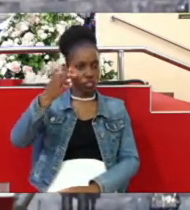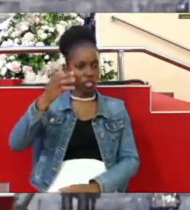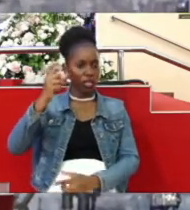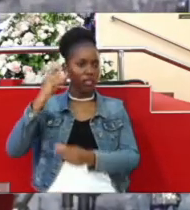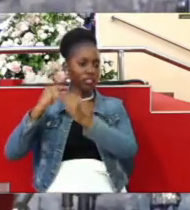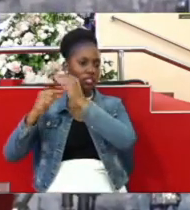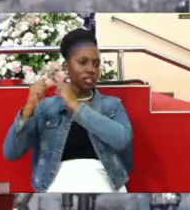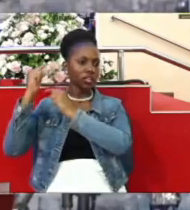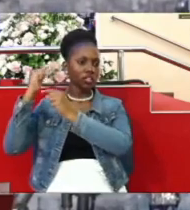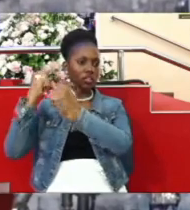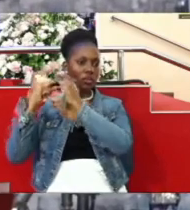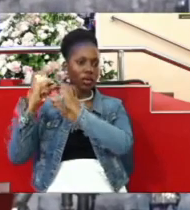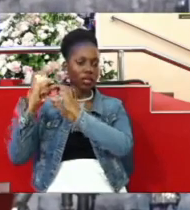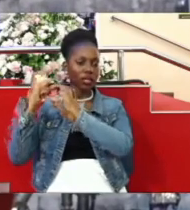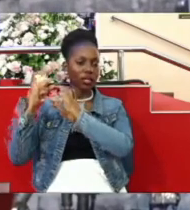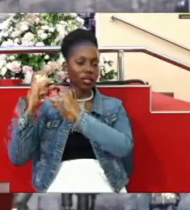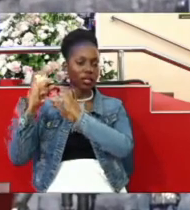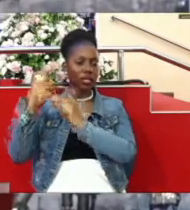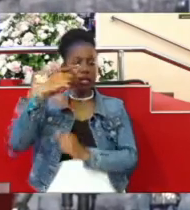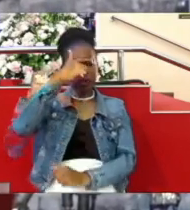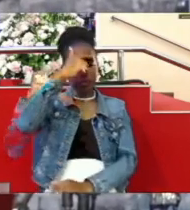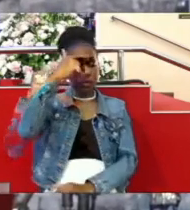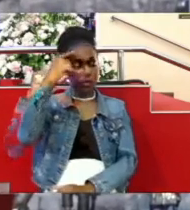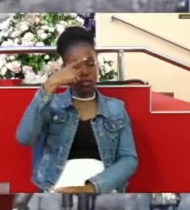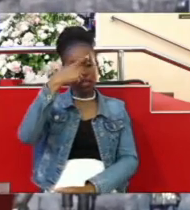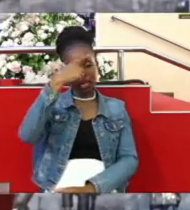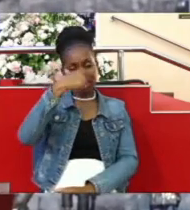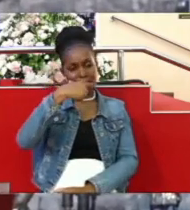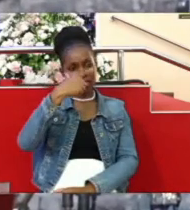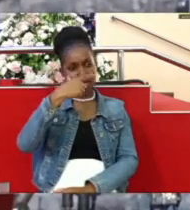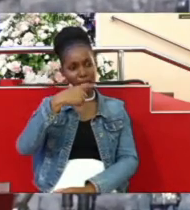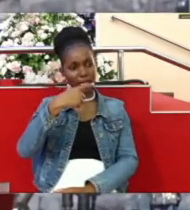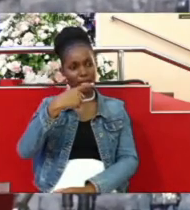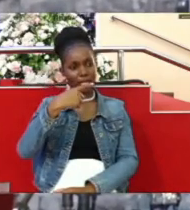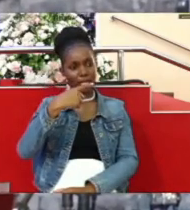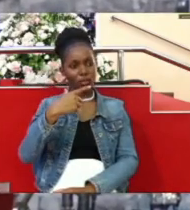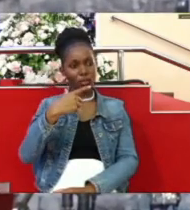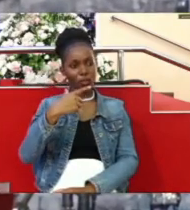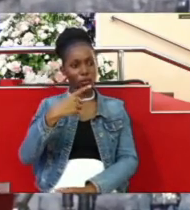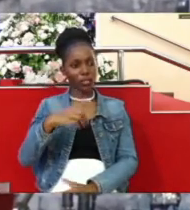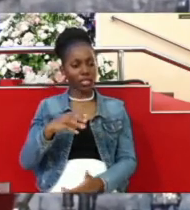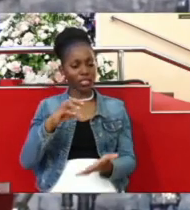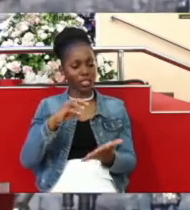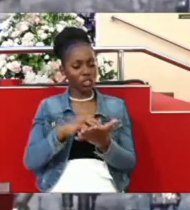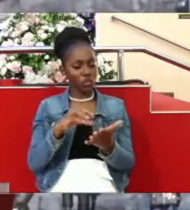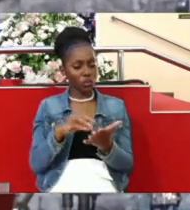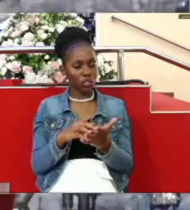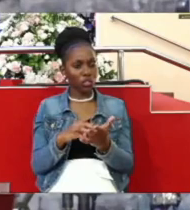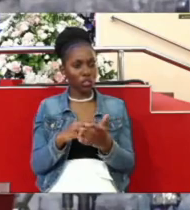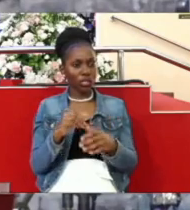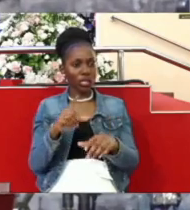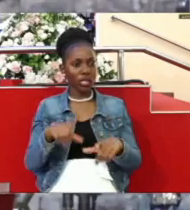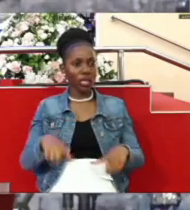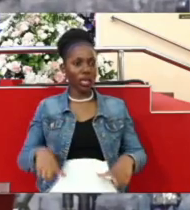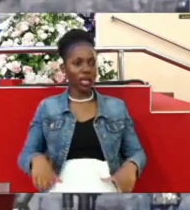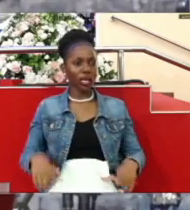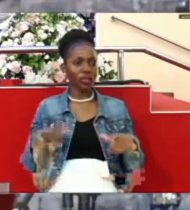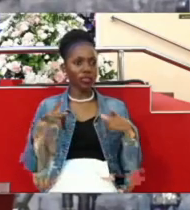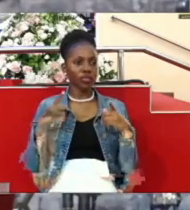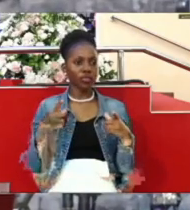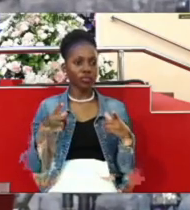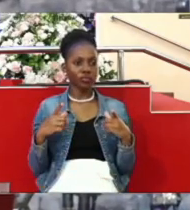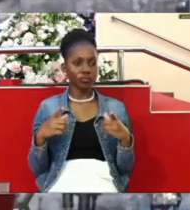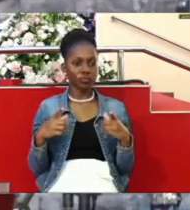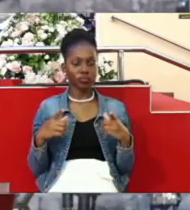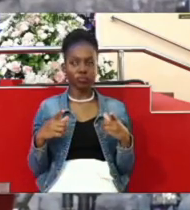kizazi kijacho. Because Isaac had come to a place in his life. Kwa sababu Isaac alikuwa amefika mahali katika maisha yake. And that is the